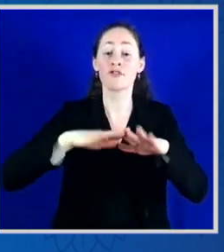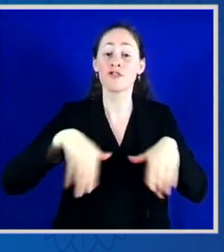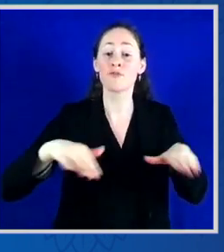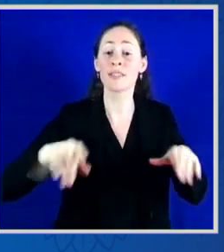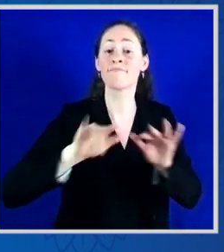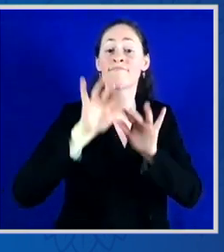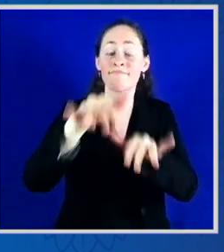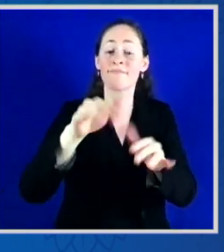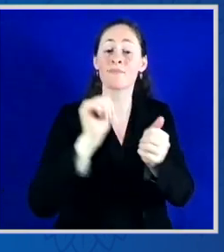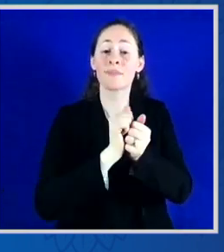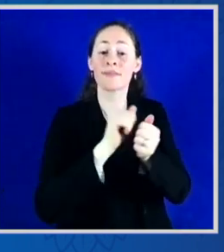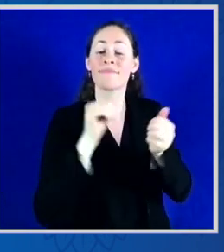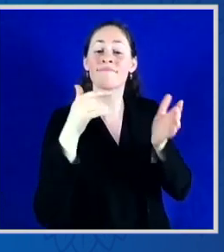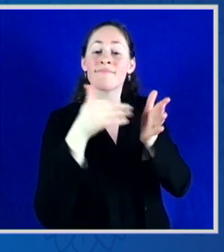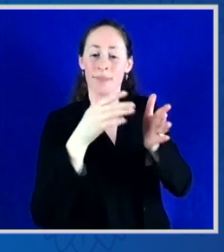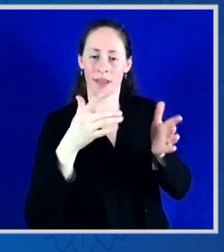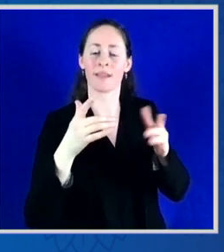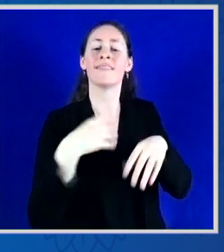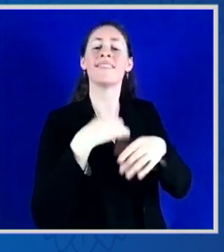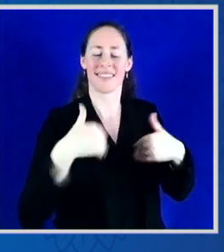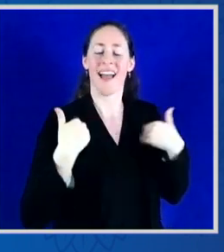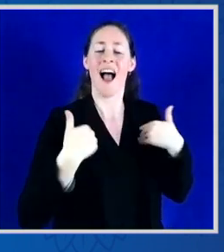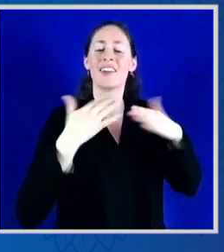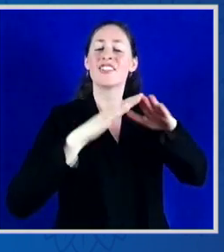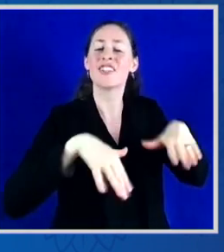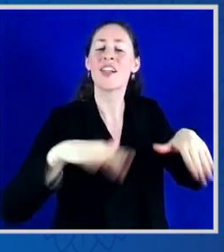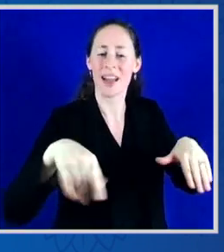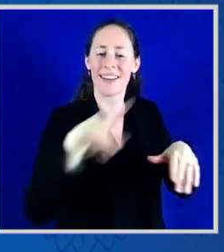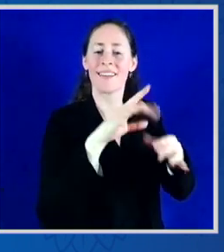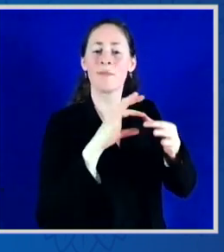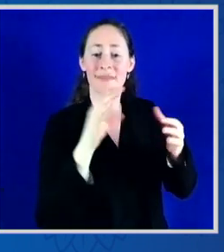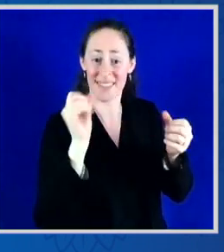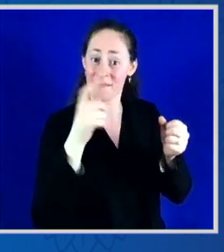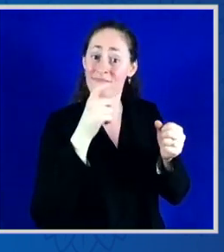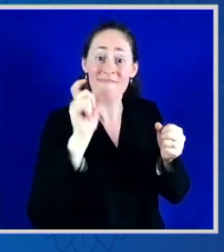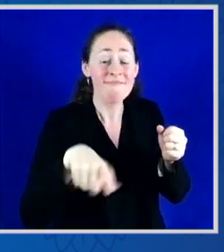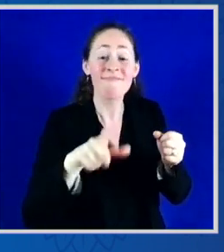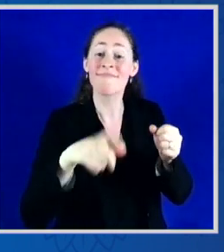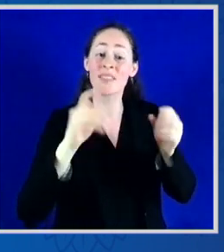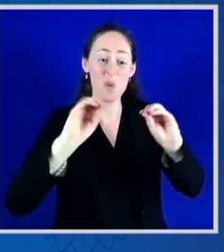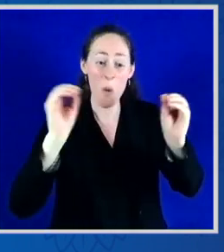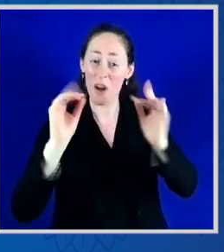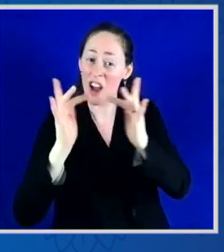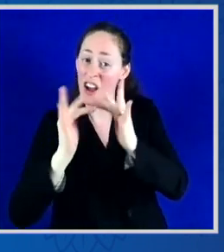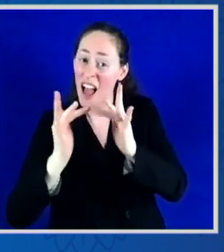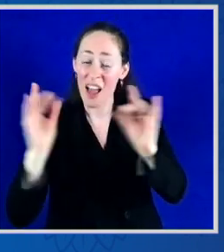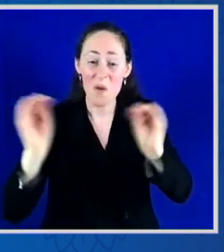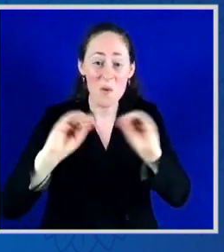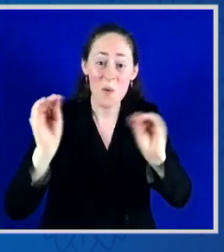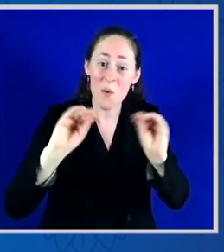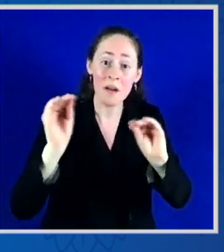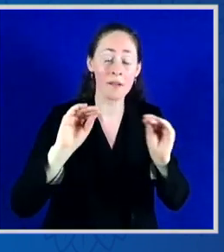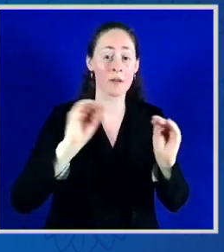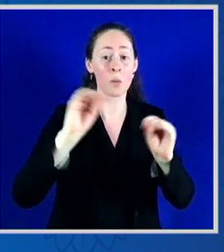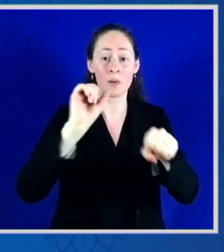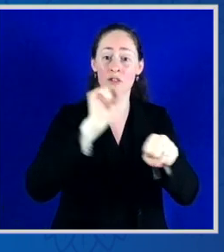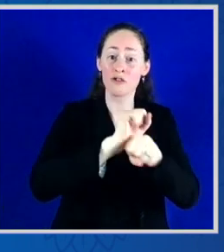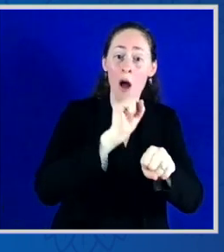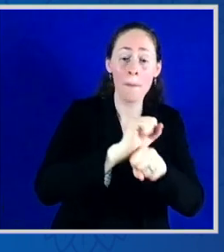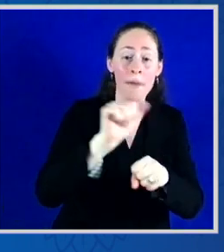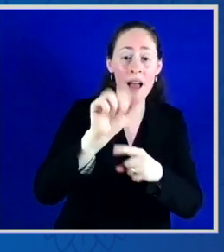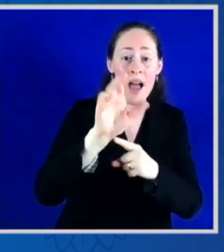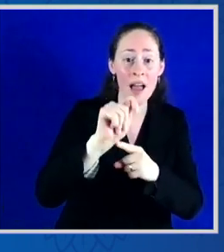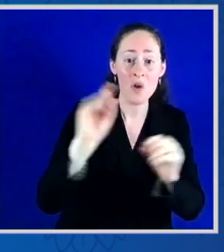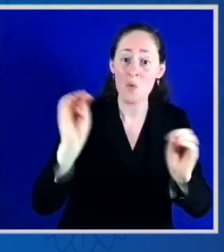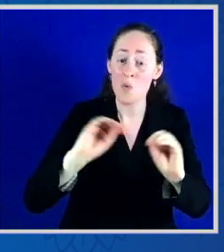the investments in broadband that this administration is bringing forward through the Jobs Act and the ARPA Act, there would be no way for